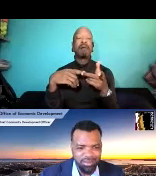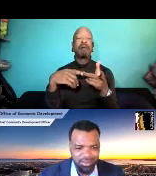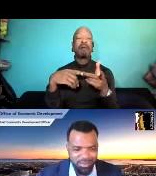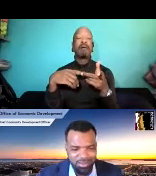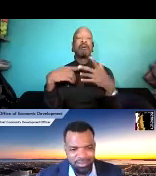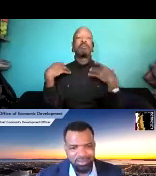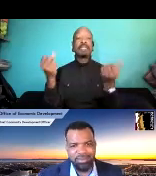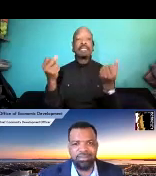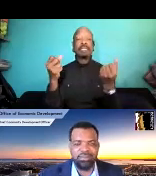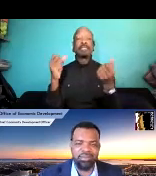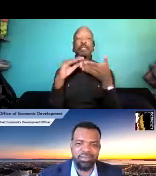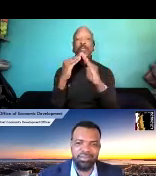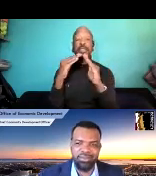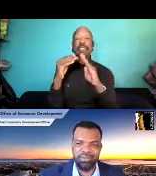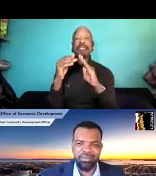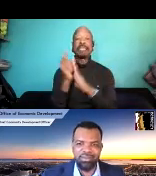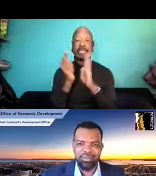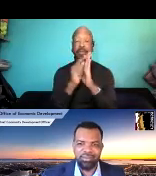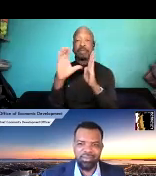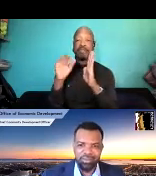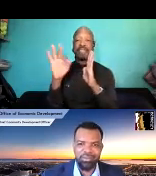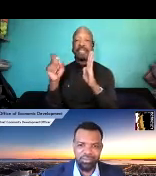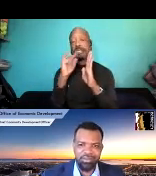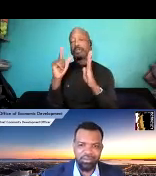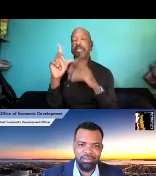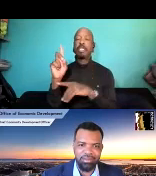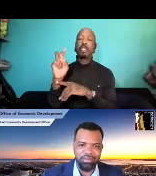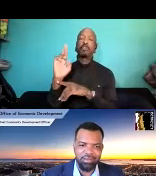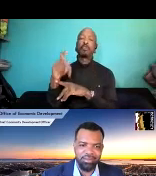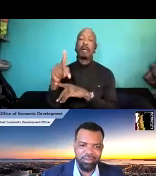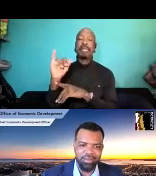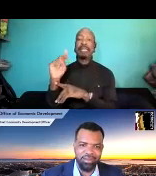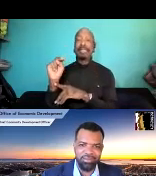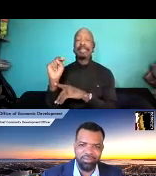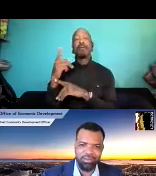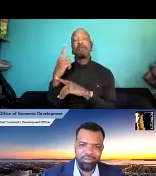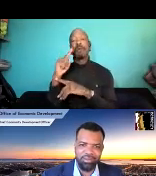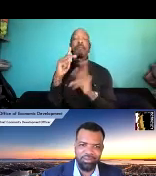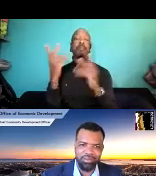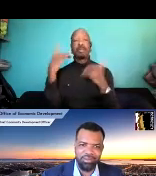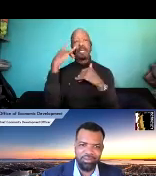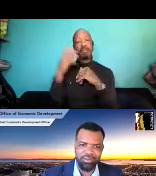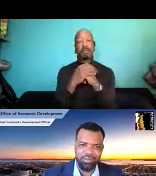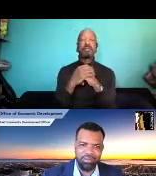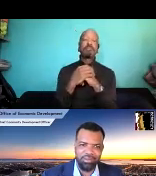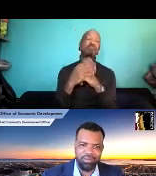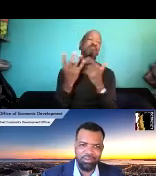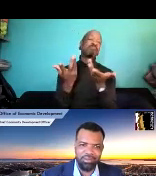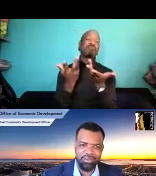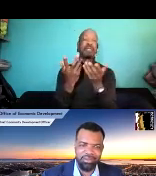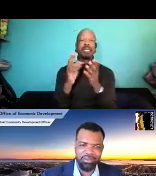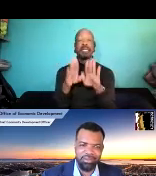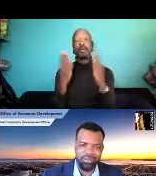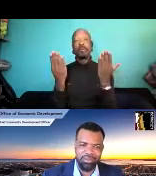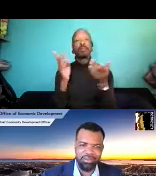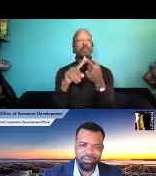3 times per month drop-in legal advice session for folks around California. And we started opening it up to folks around the country